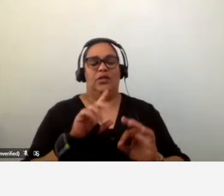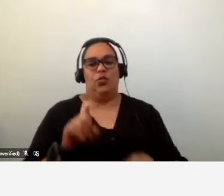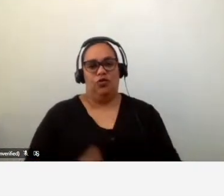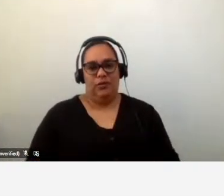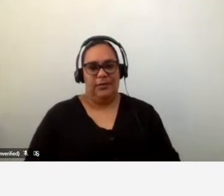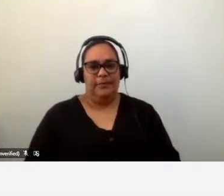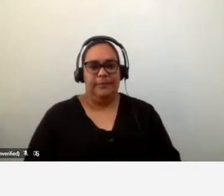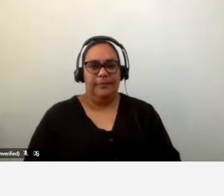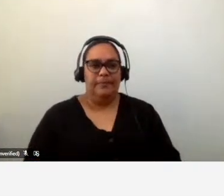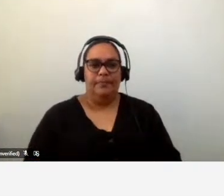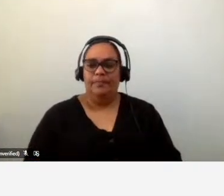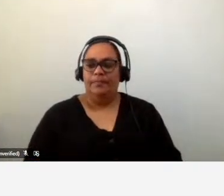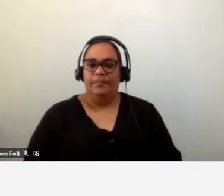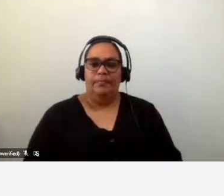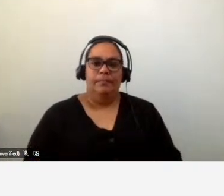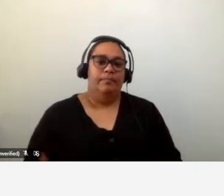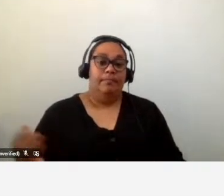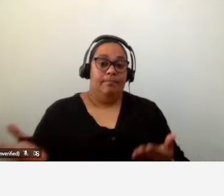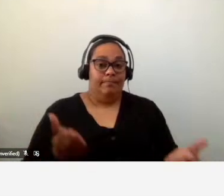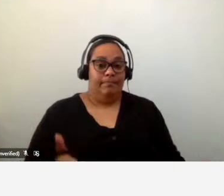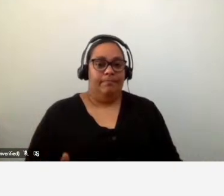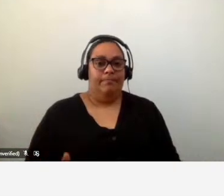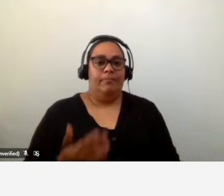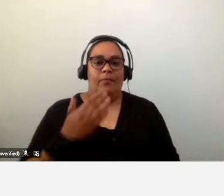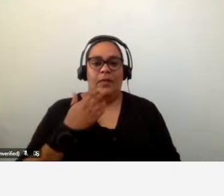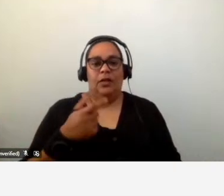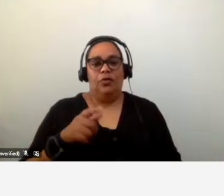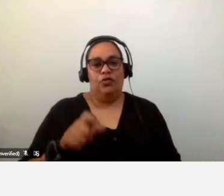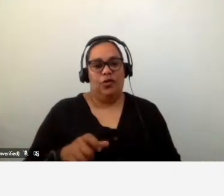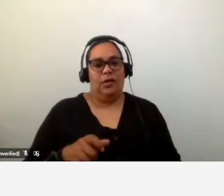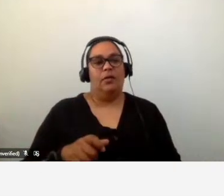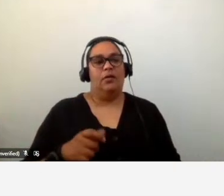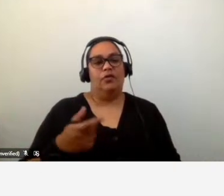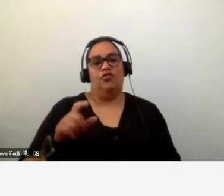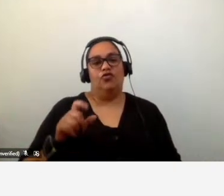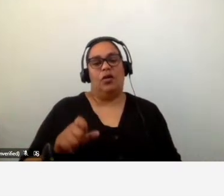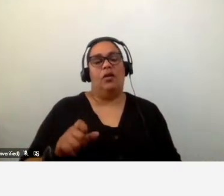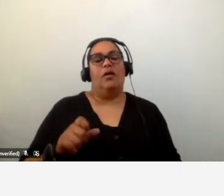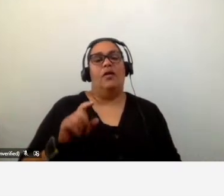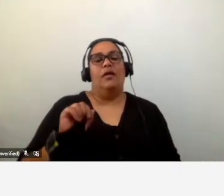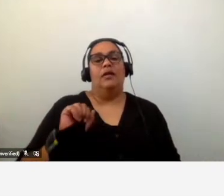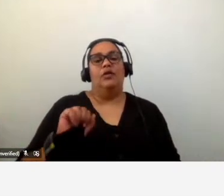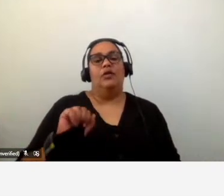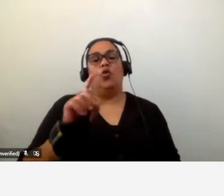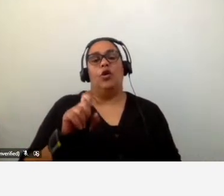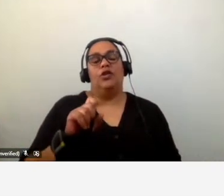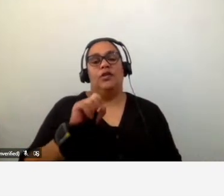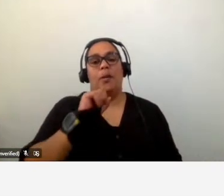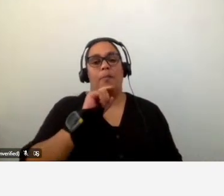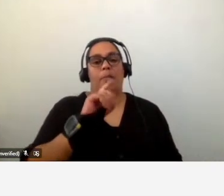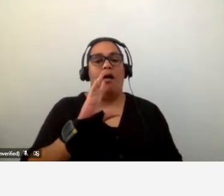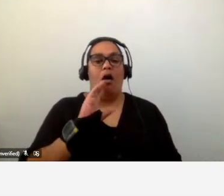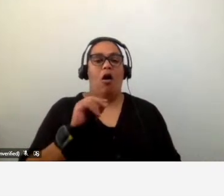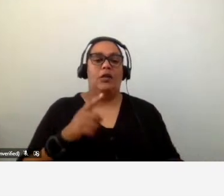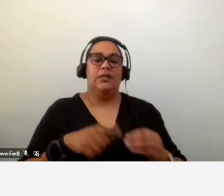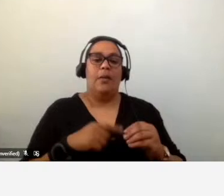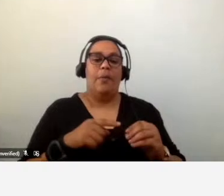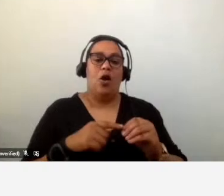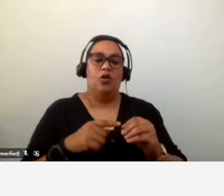questions. Over to you. Thank you, Chair. Chair, on the question that was asked about the